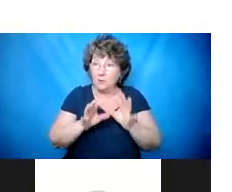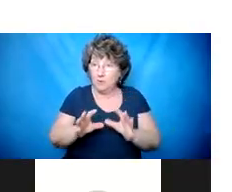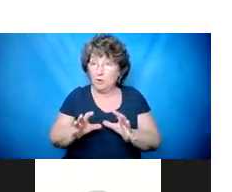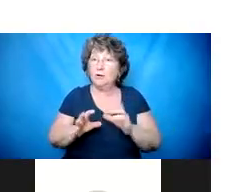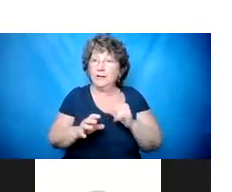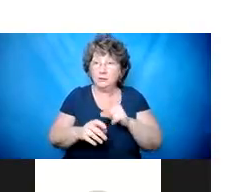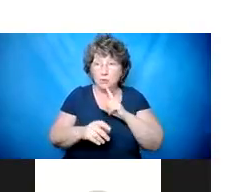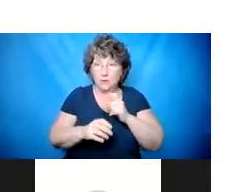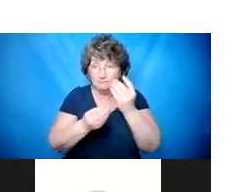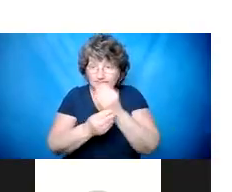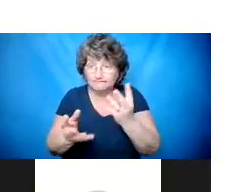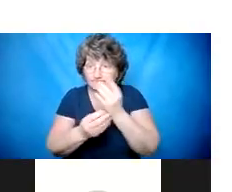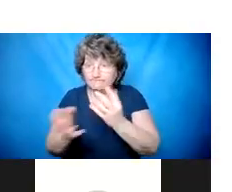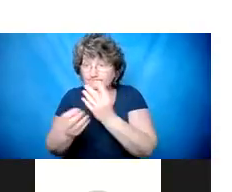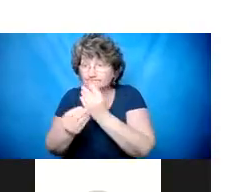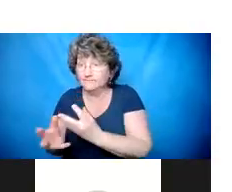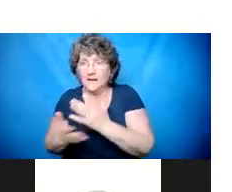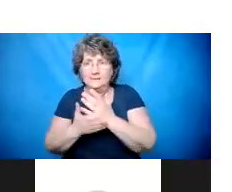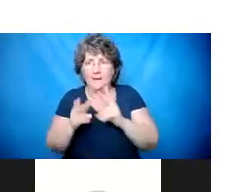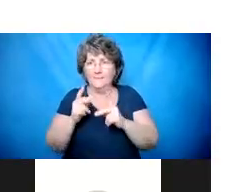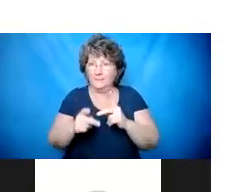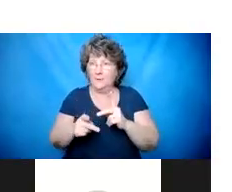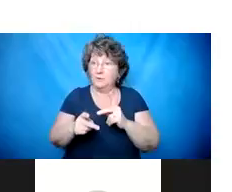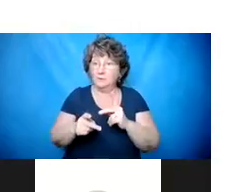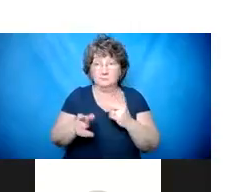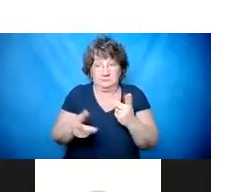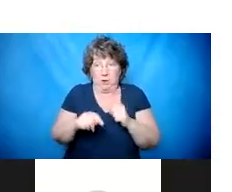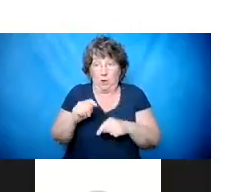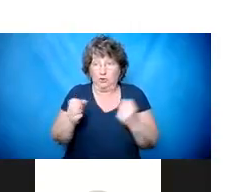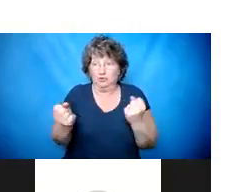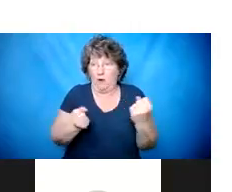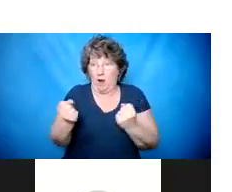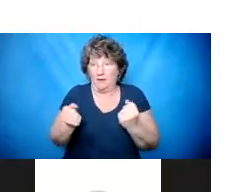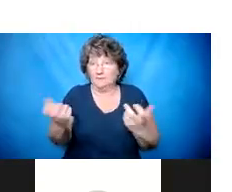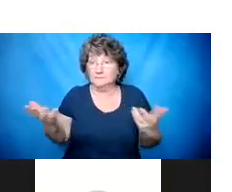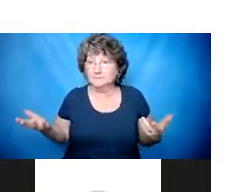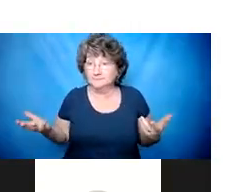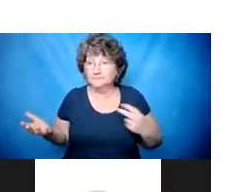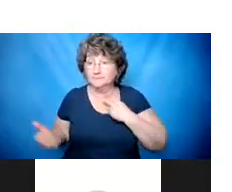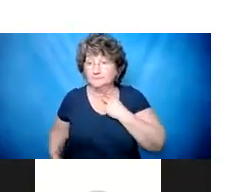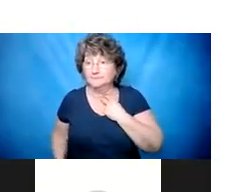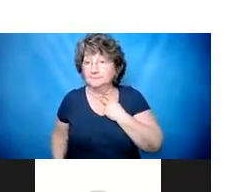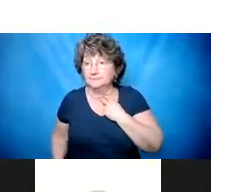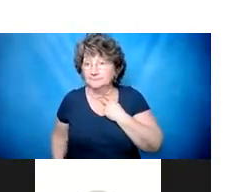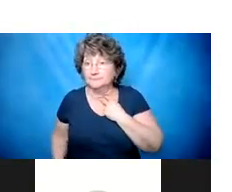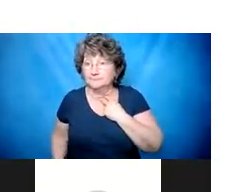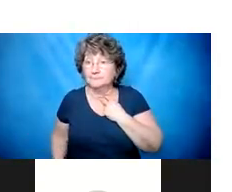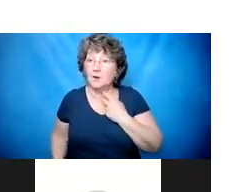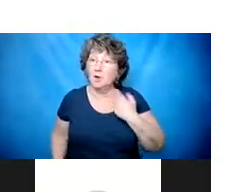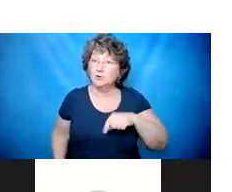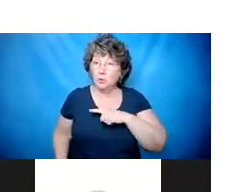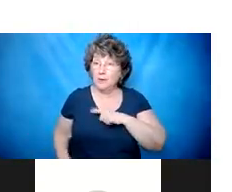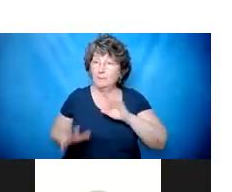Some people are not able to drive, as was mentioned before. The solutions that we were able to